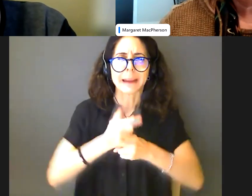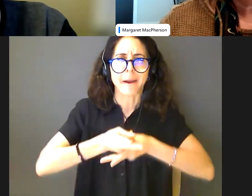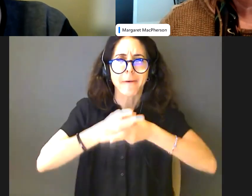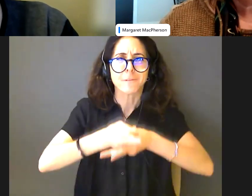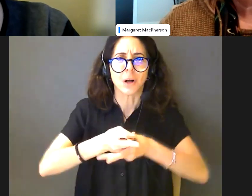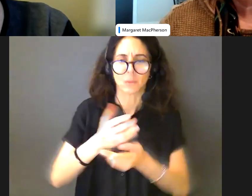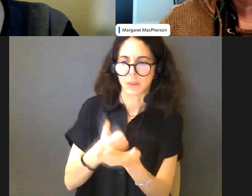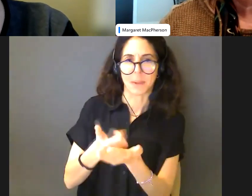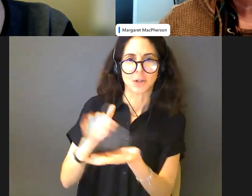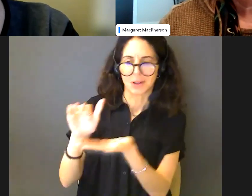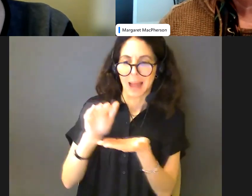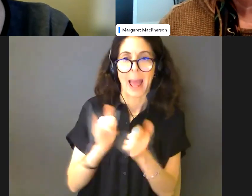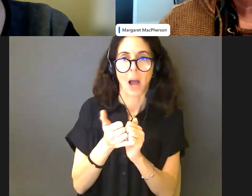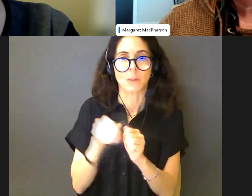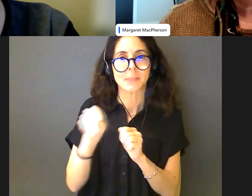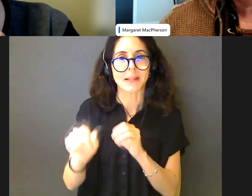funds. So